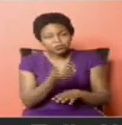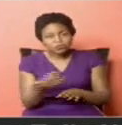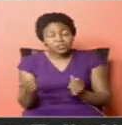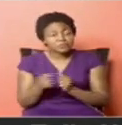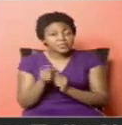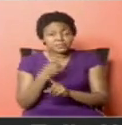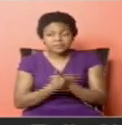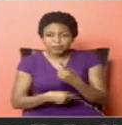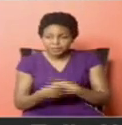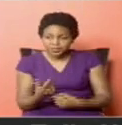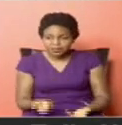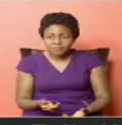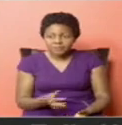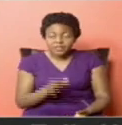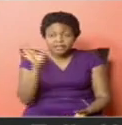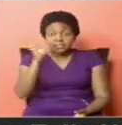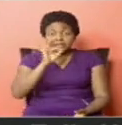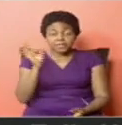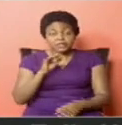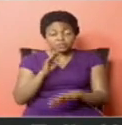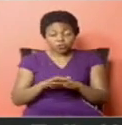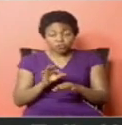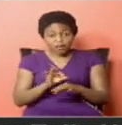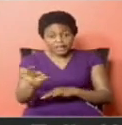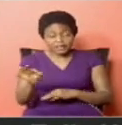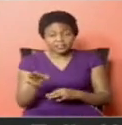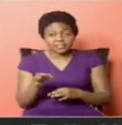disabilities. Imagine online lessons,